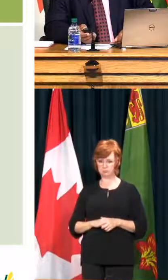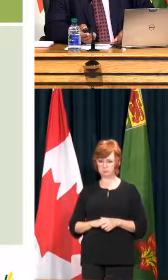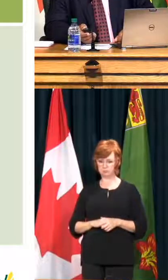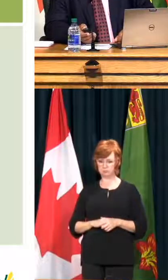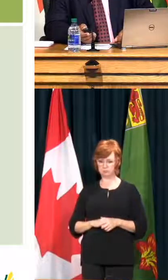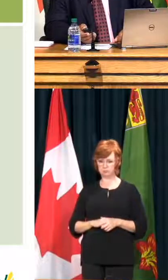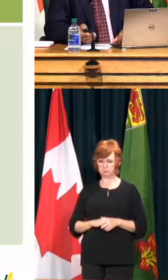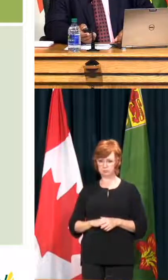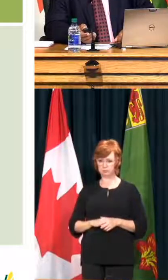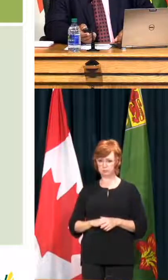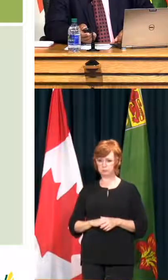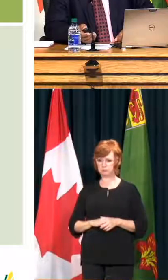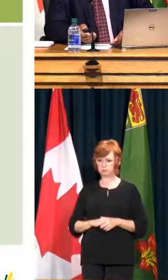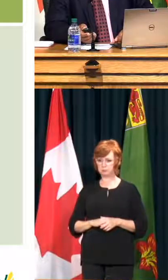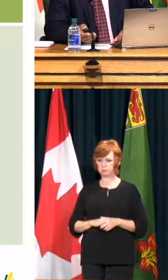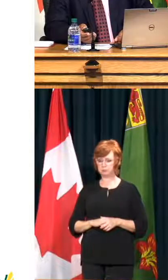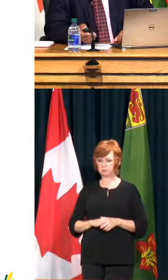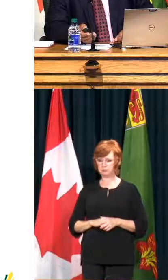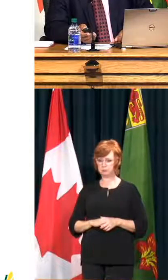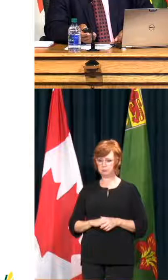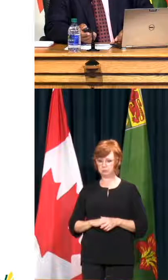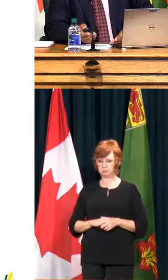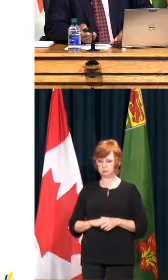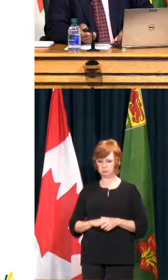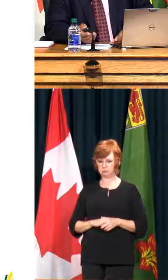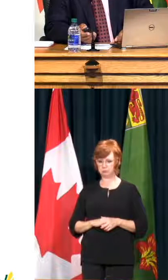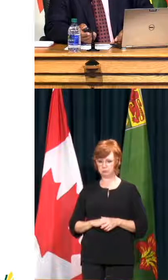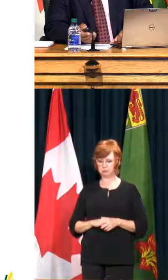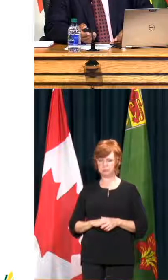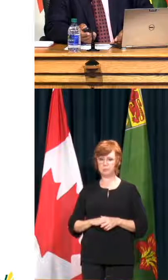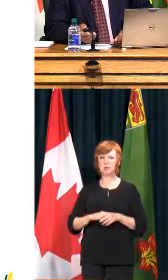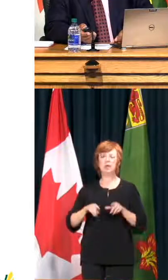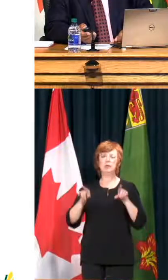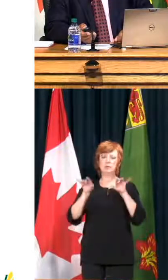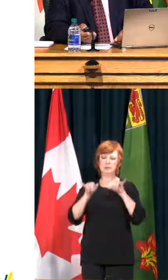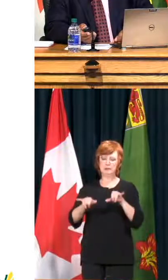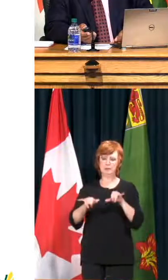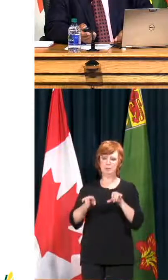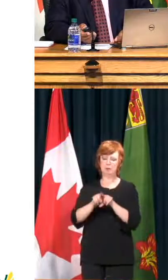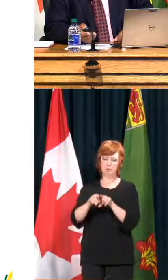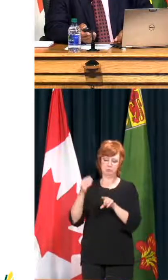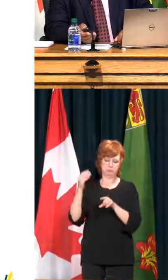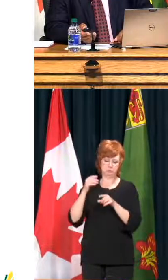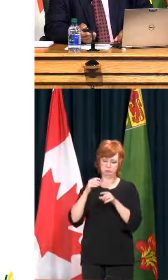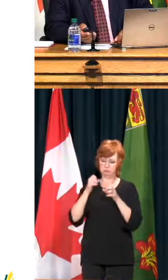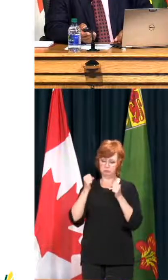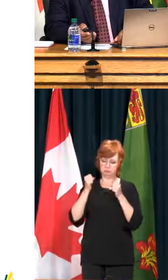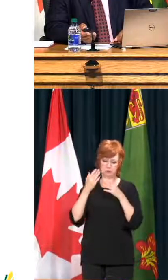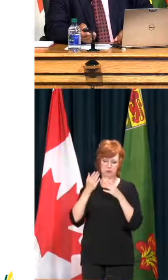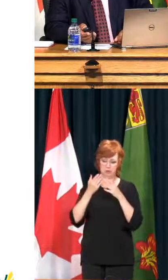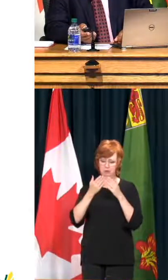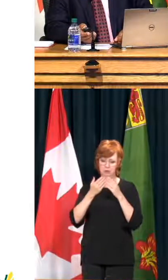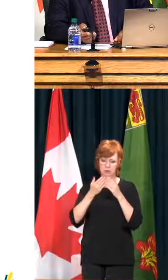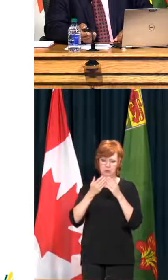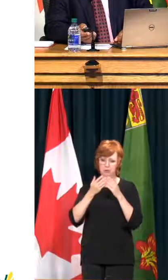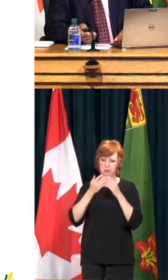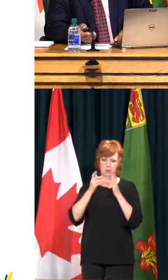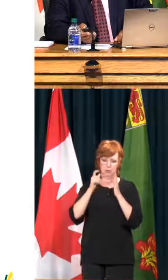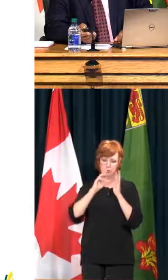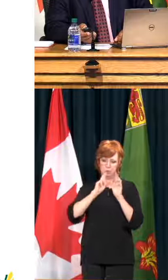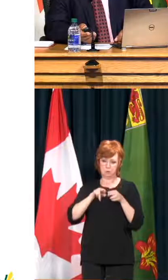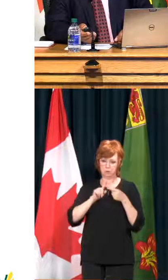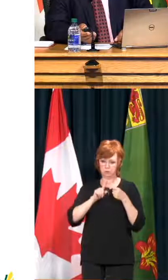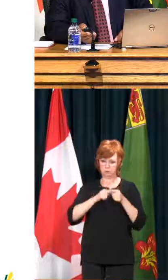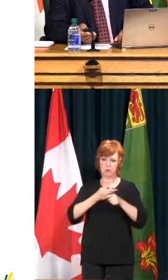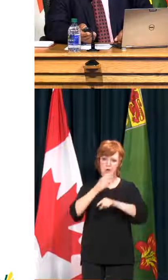Risk factors, again, they remain the same as reported in the literature. Predominantly hypertension, diabetes, lung